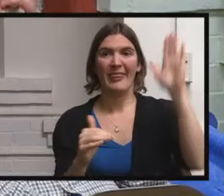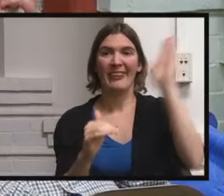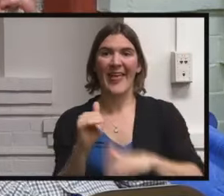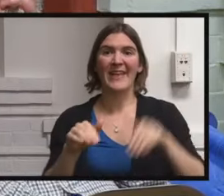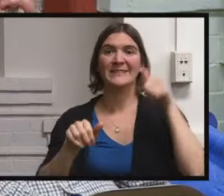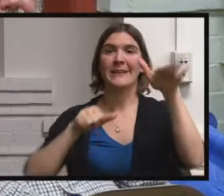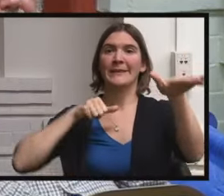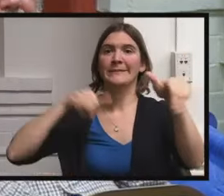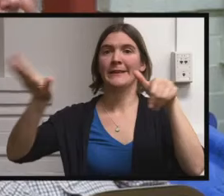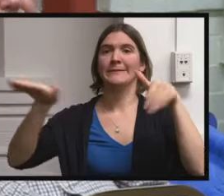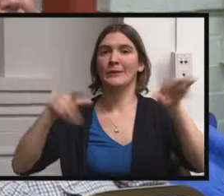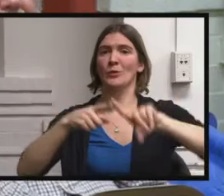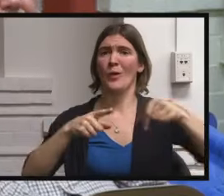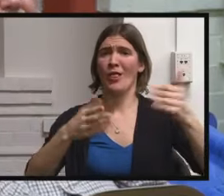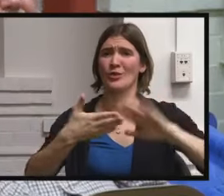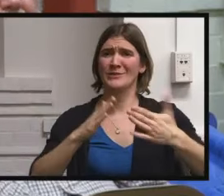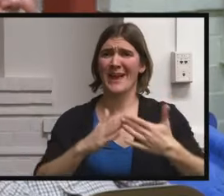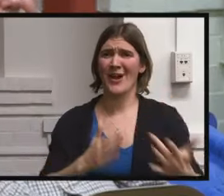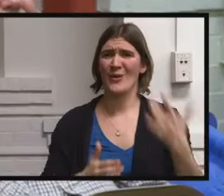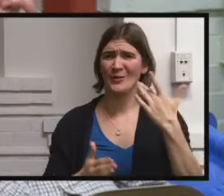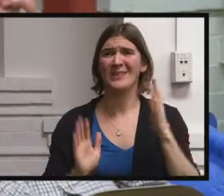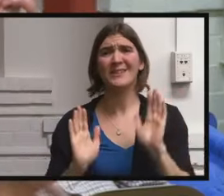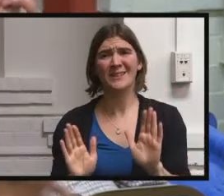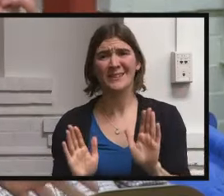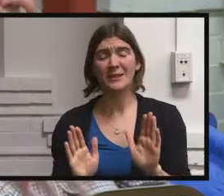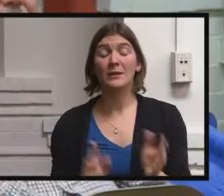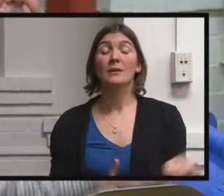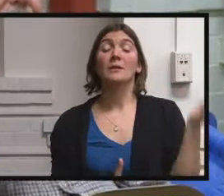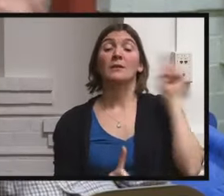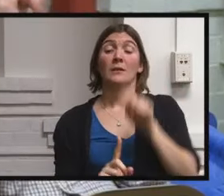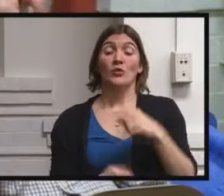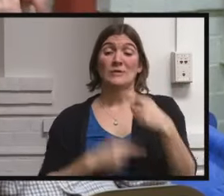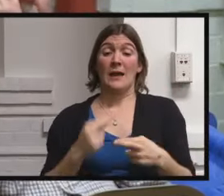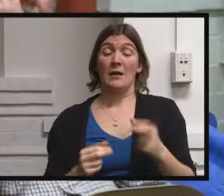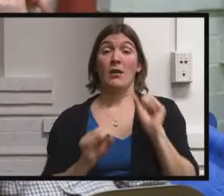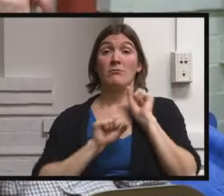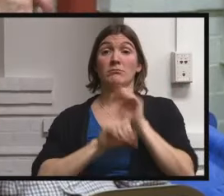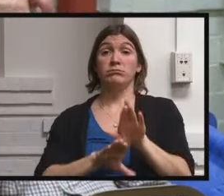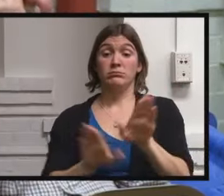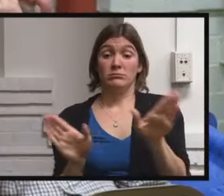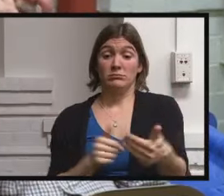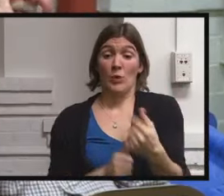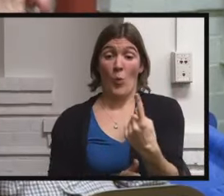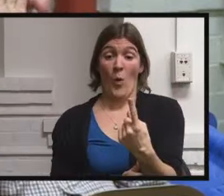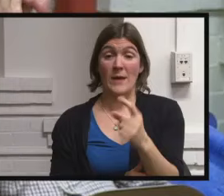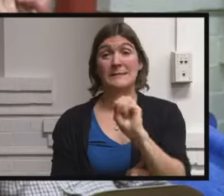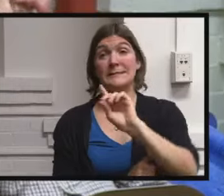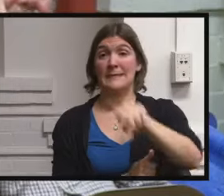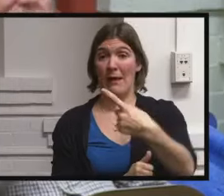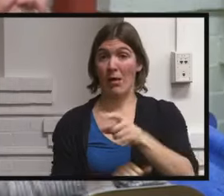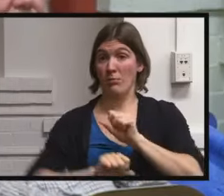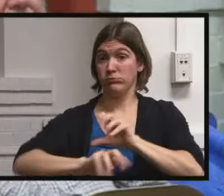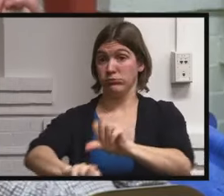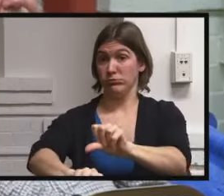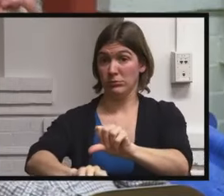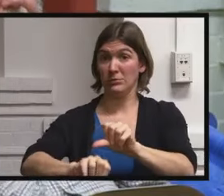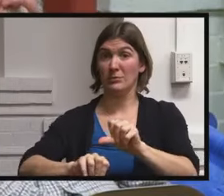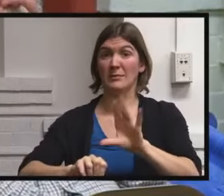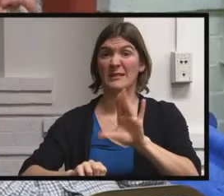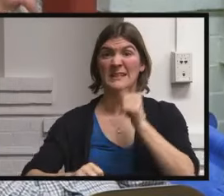sending it out. The issue of the single stream versus dual stream. Single stream is not clean.